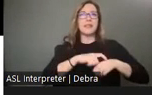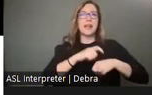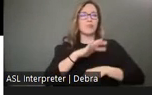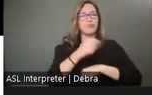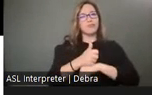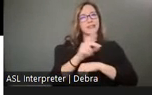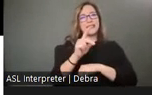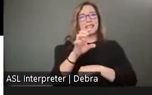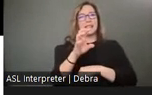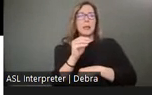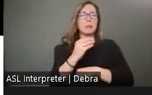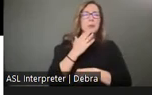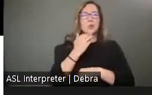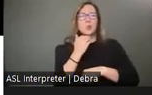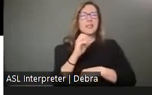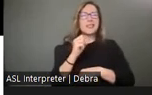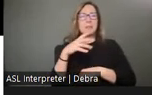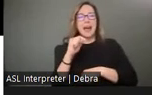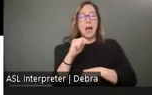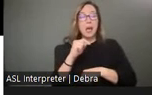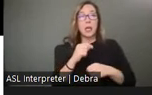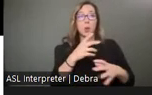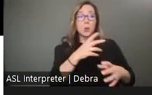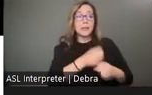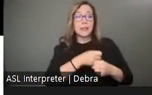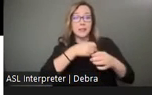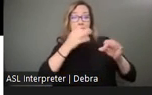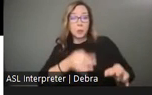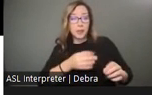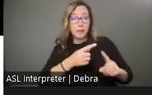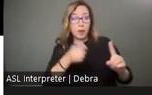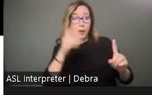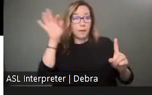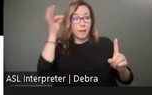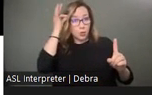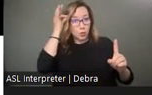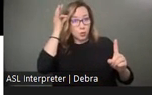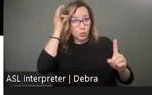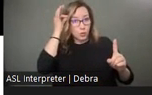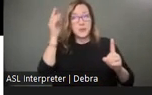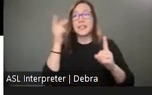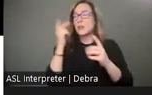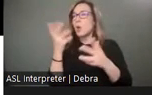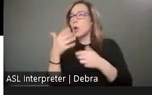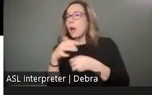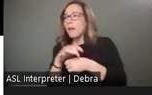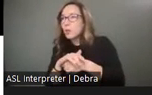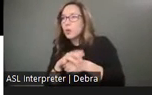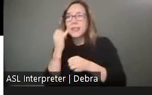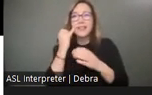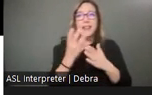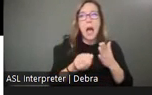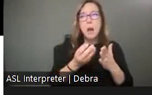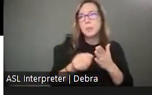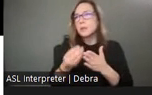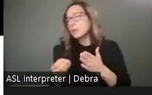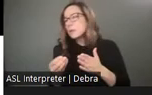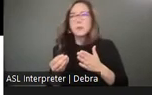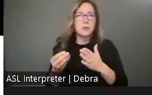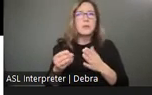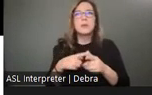that sweet spot from when people start getting determinations from the federal government and finding out what covers and if there were any gaps, and then